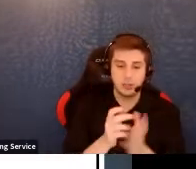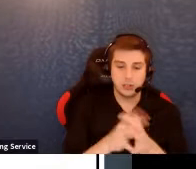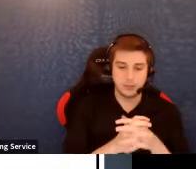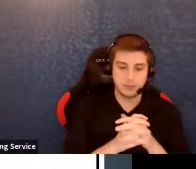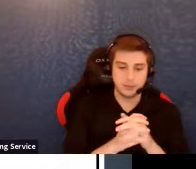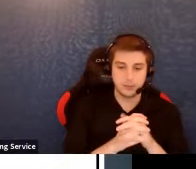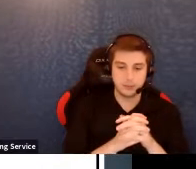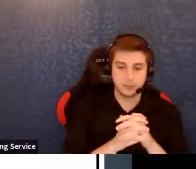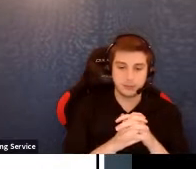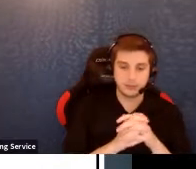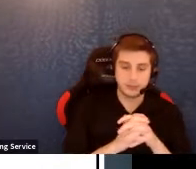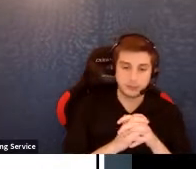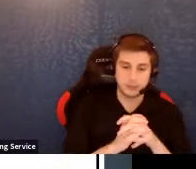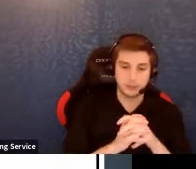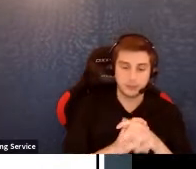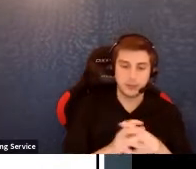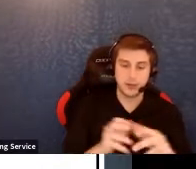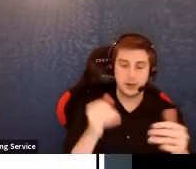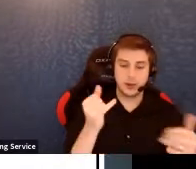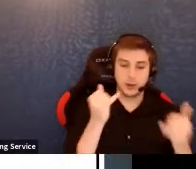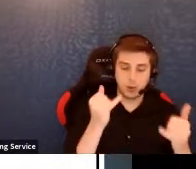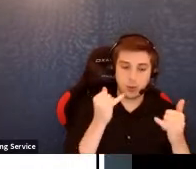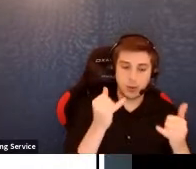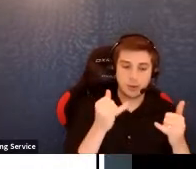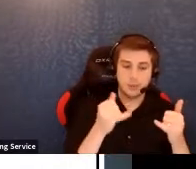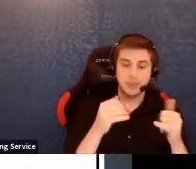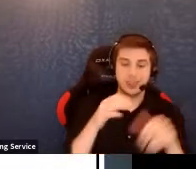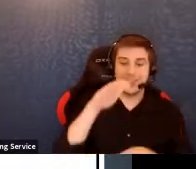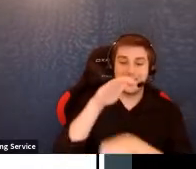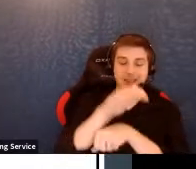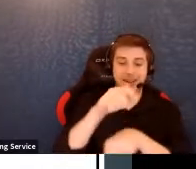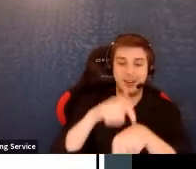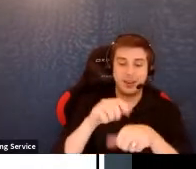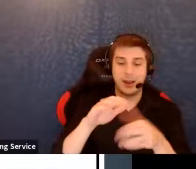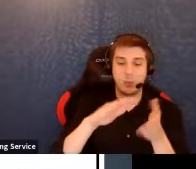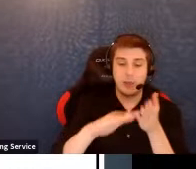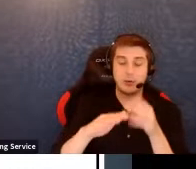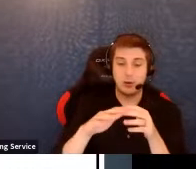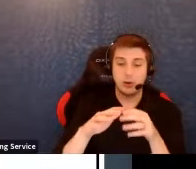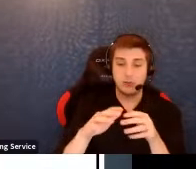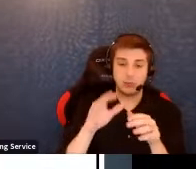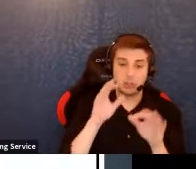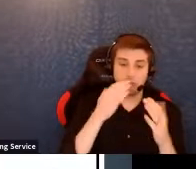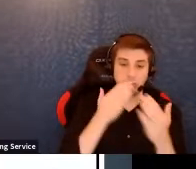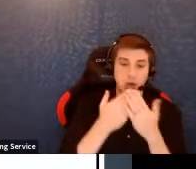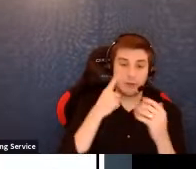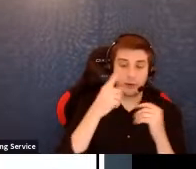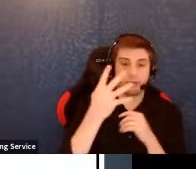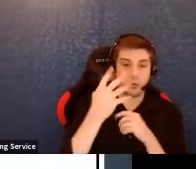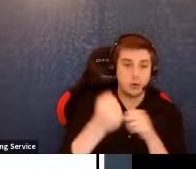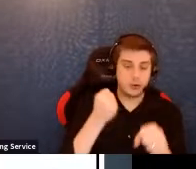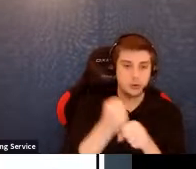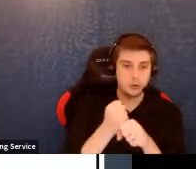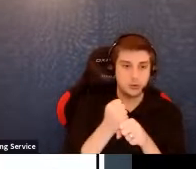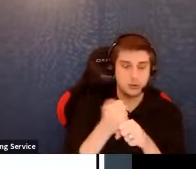Now, currently, our night flying waivers are valid for 4 years. I am crossing